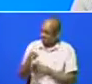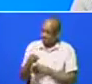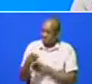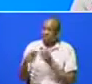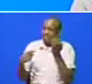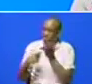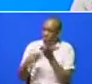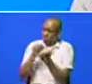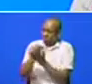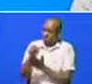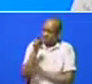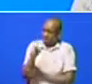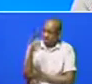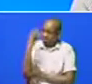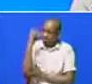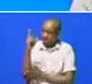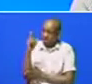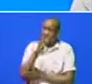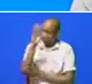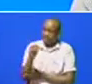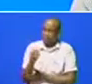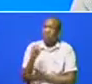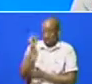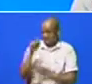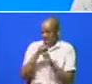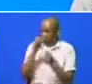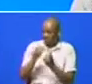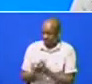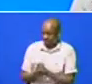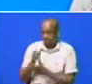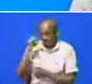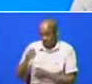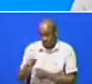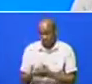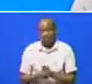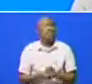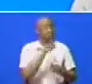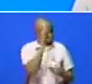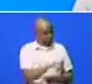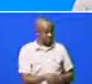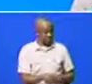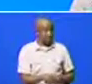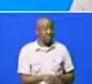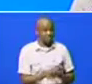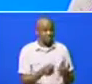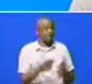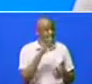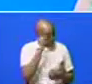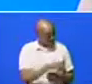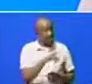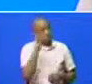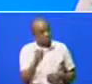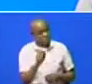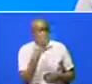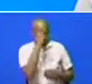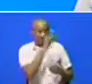3D printing in Africa and in Kenya particularly? I would say yes. Yes and no. Yes, because